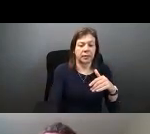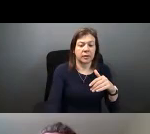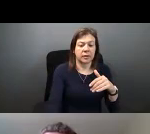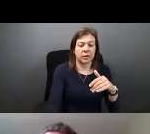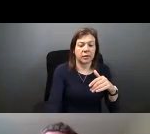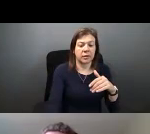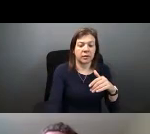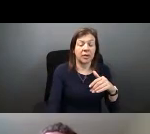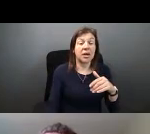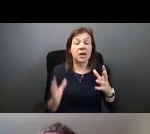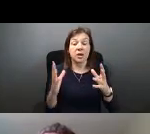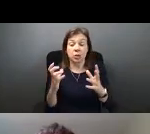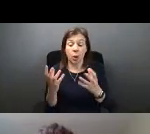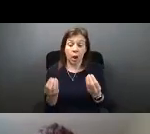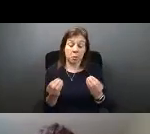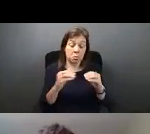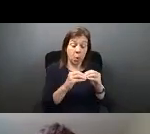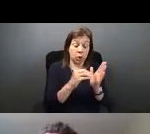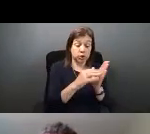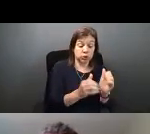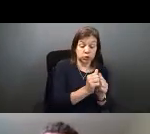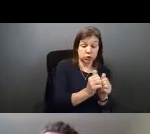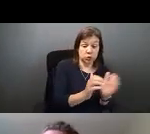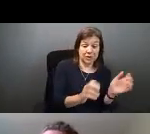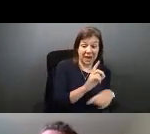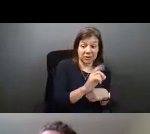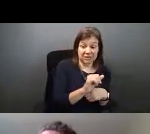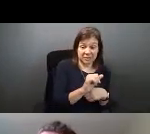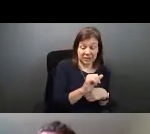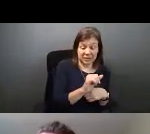more students without disabilities,